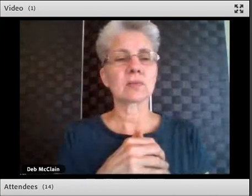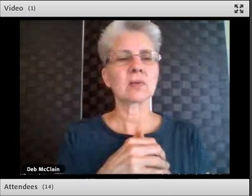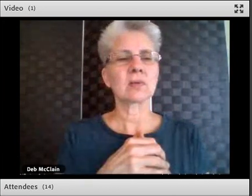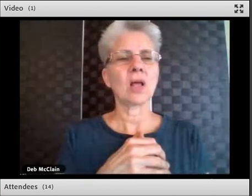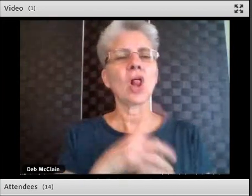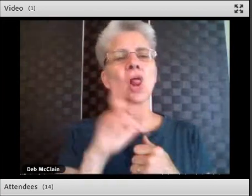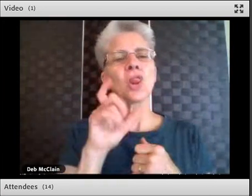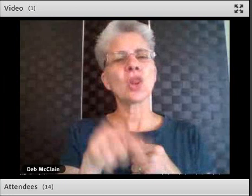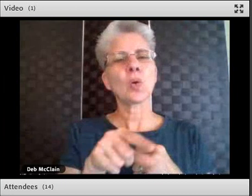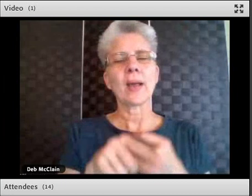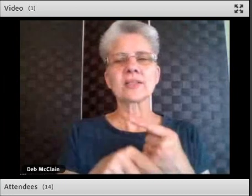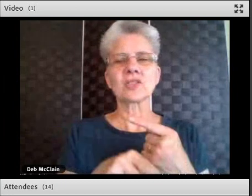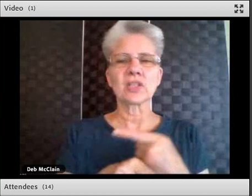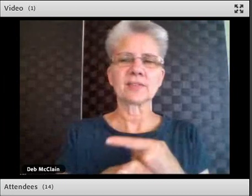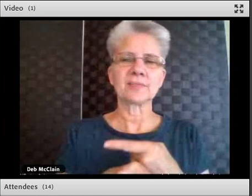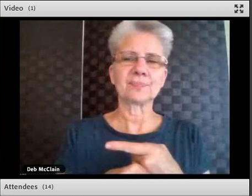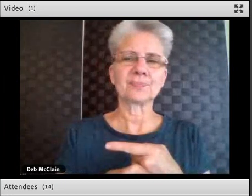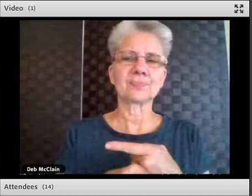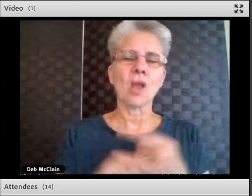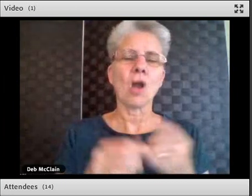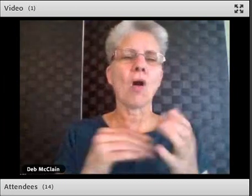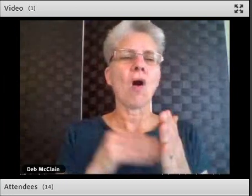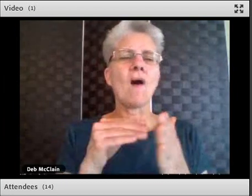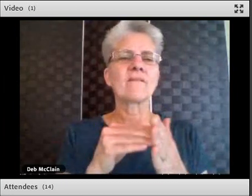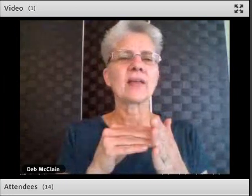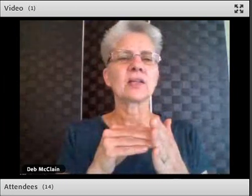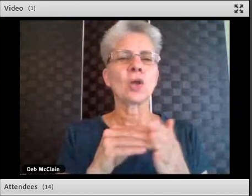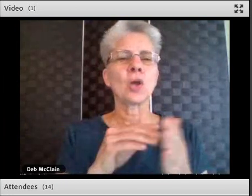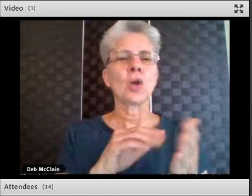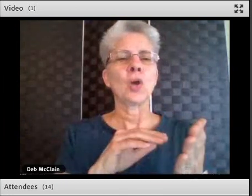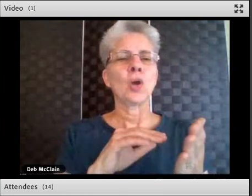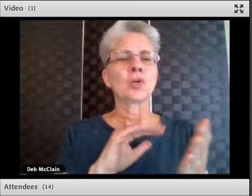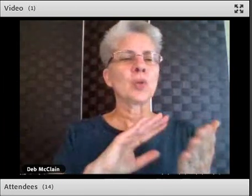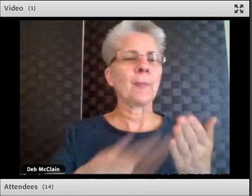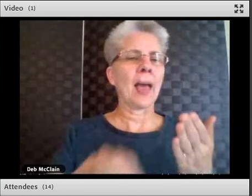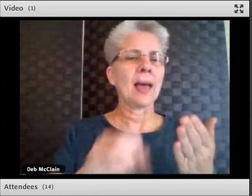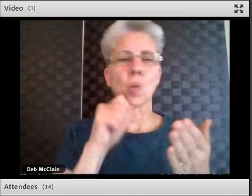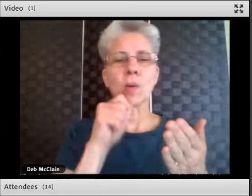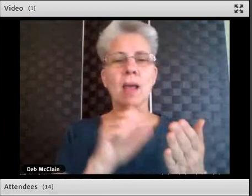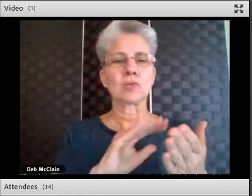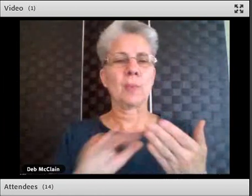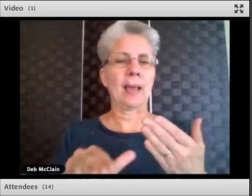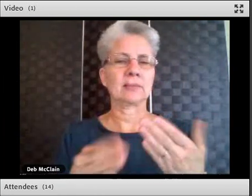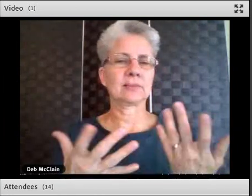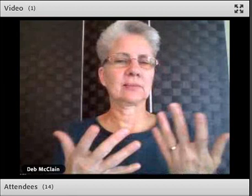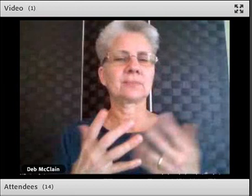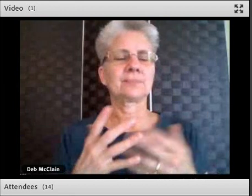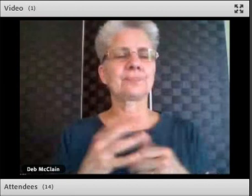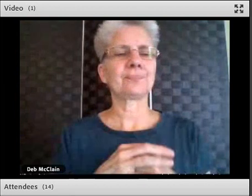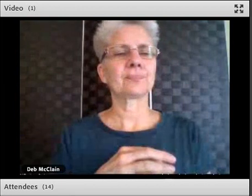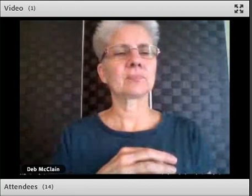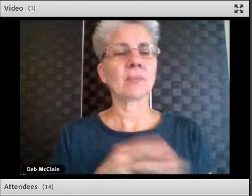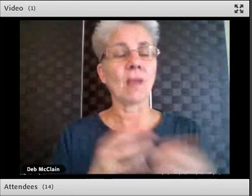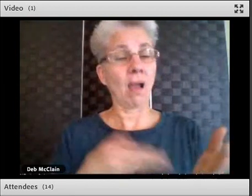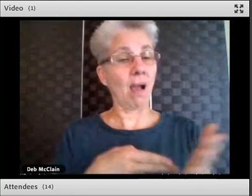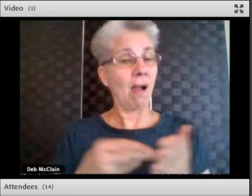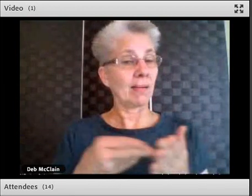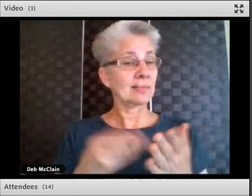the question is often to pass or not to pass. And